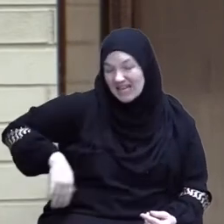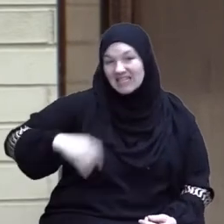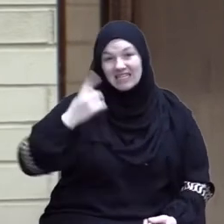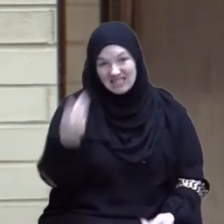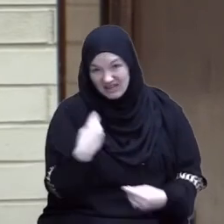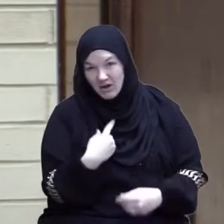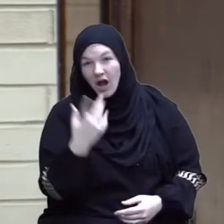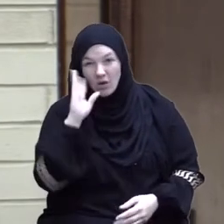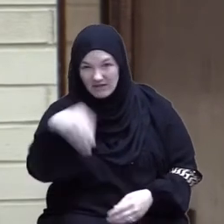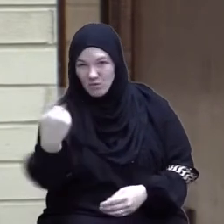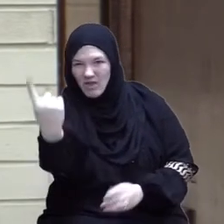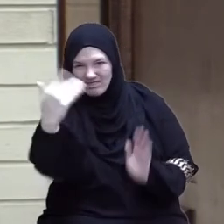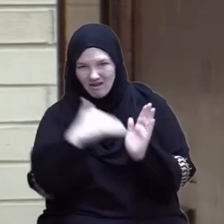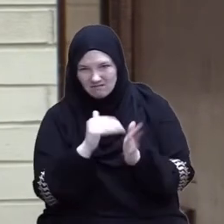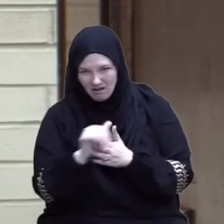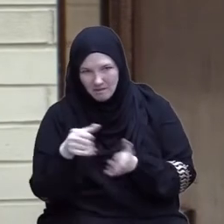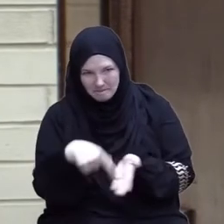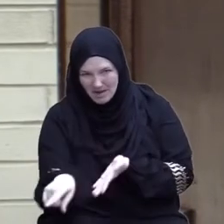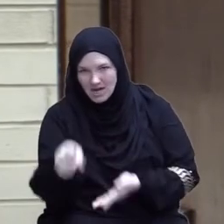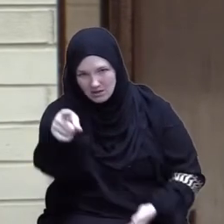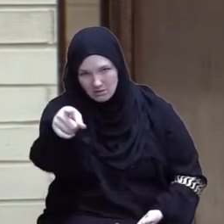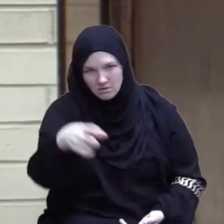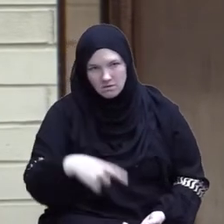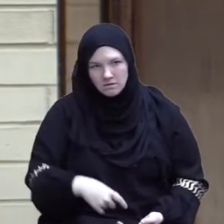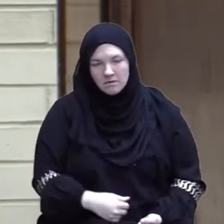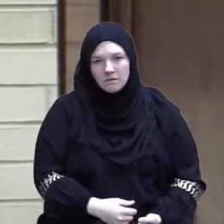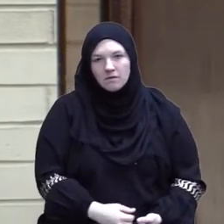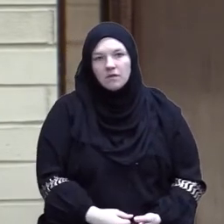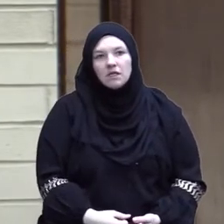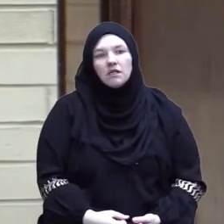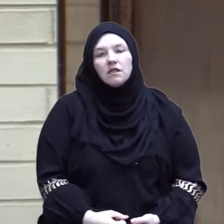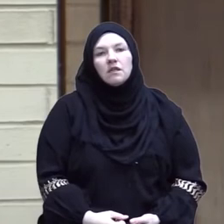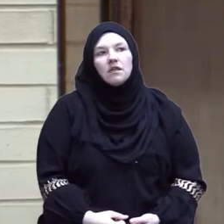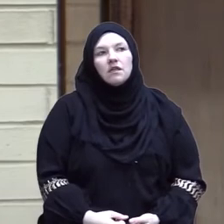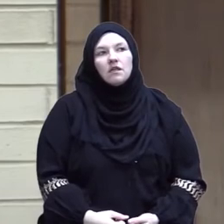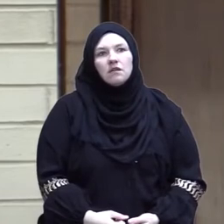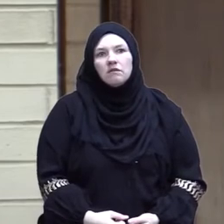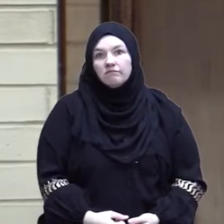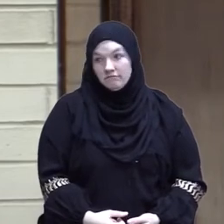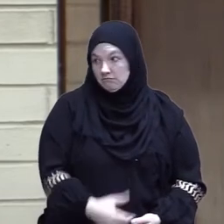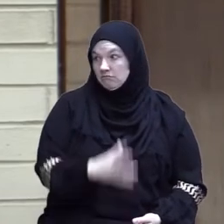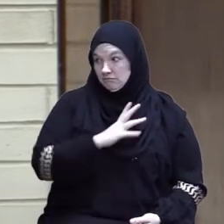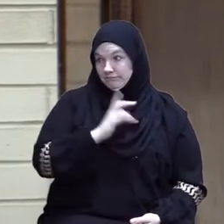go and I have nobody but you, you would go.